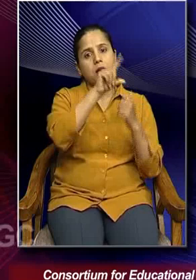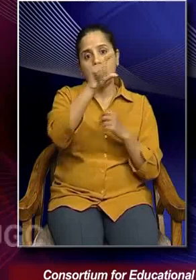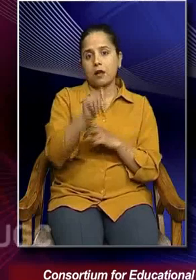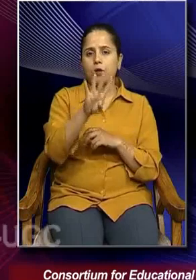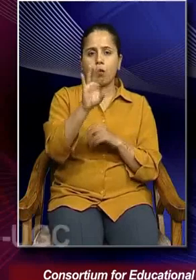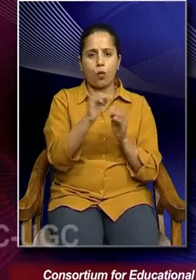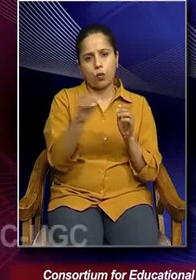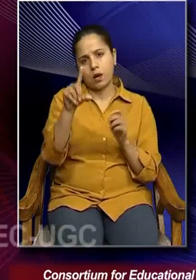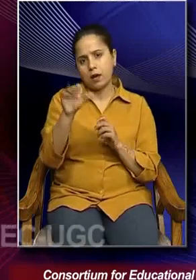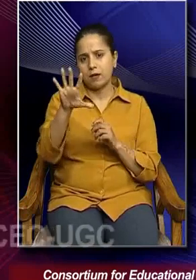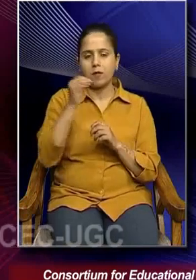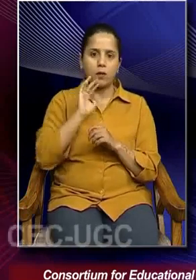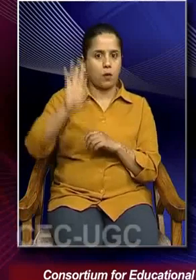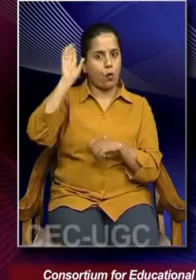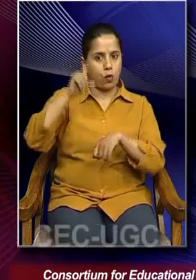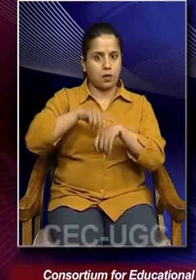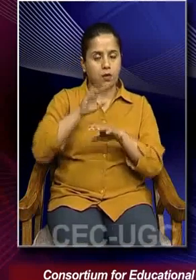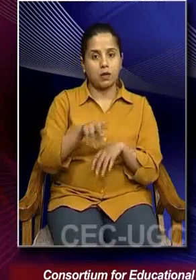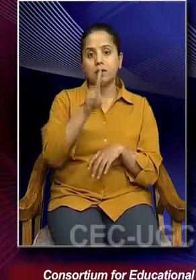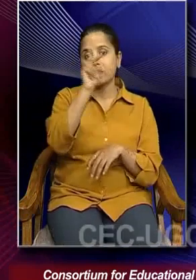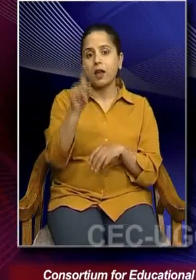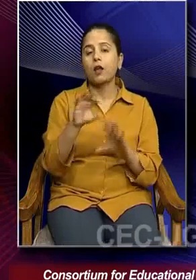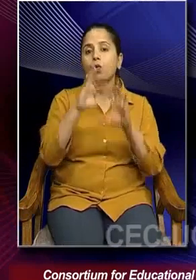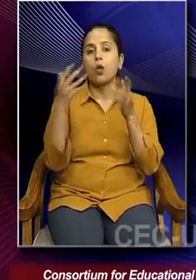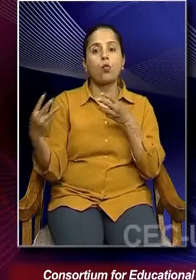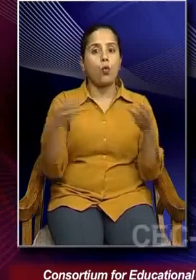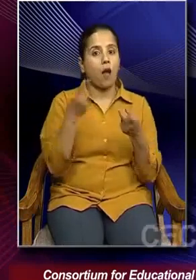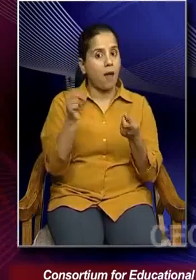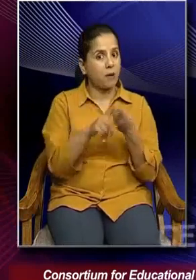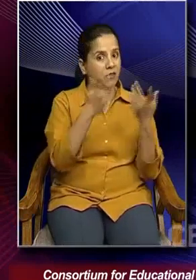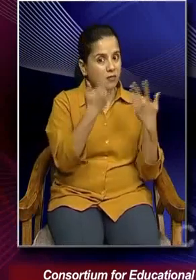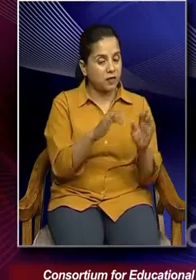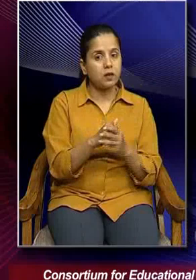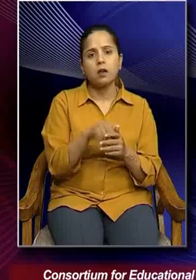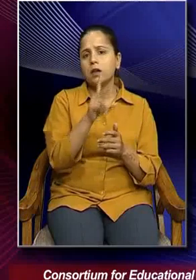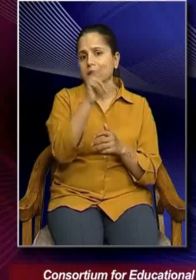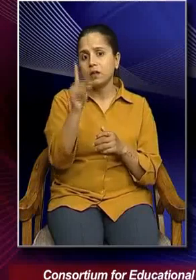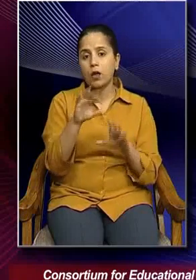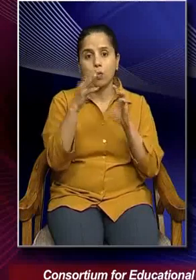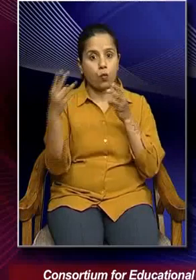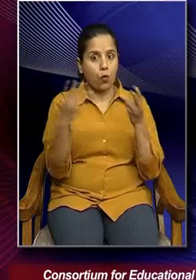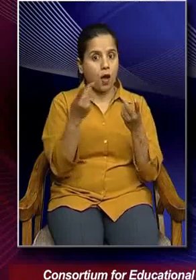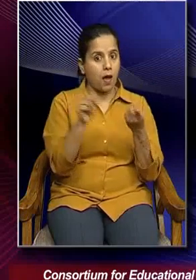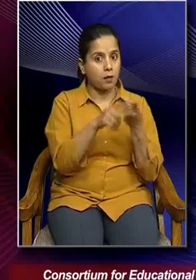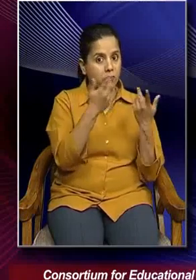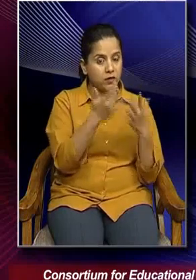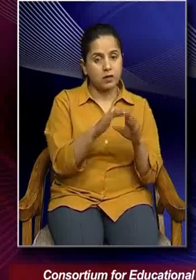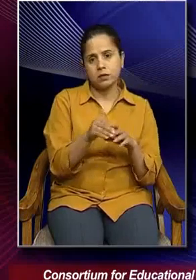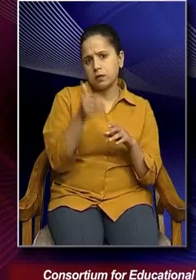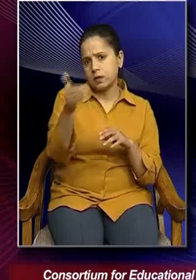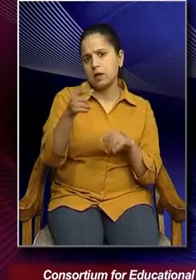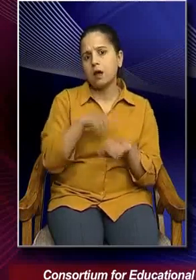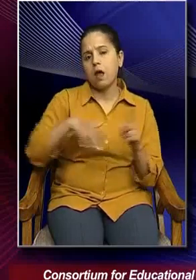and 50s eras, after the Second World War, when the post Second World War era was era